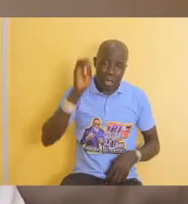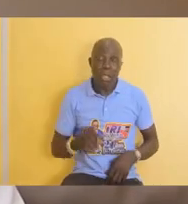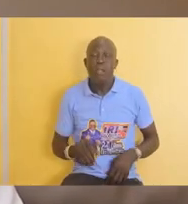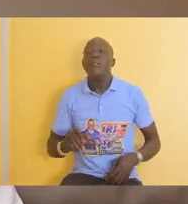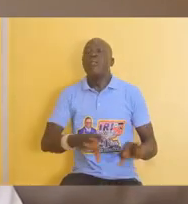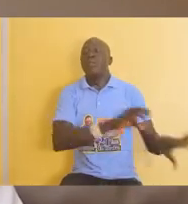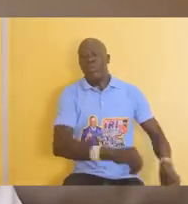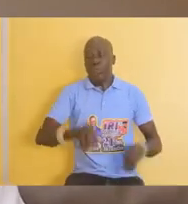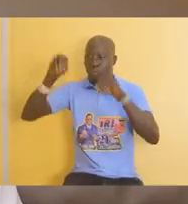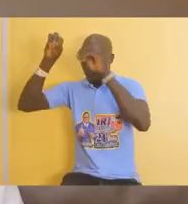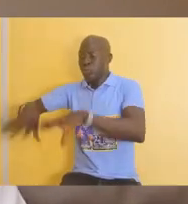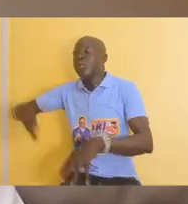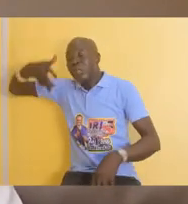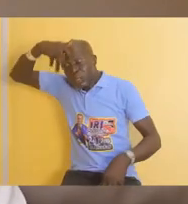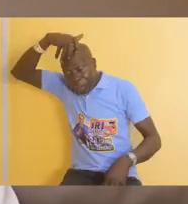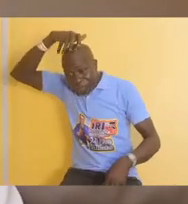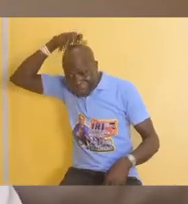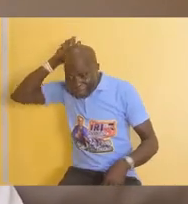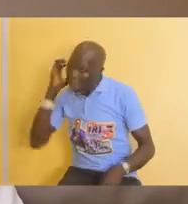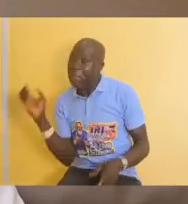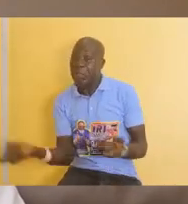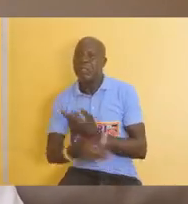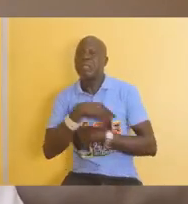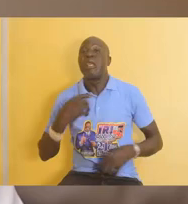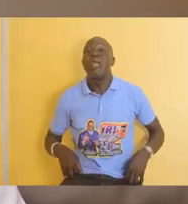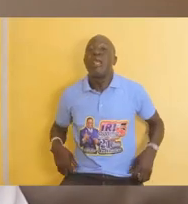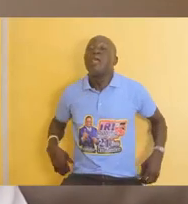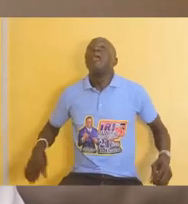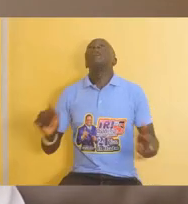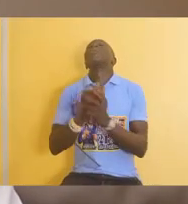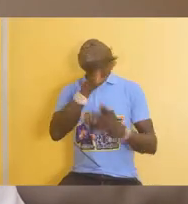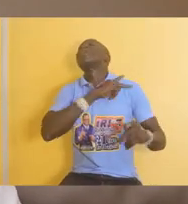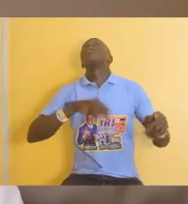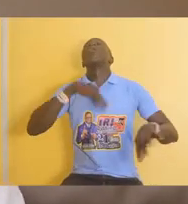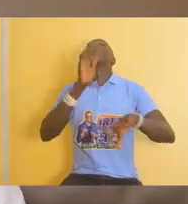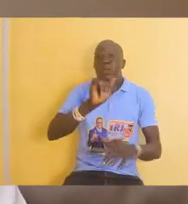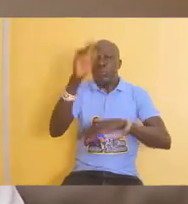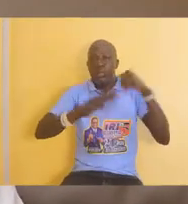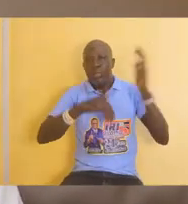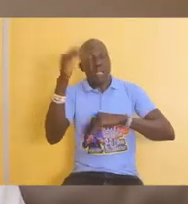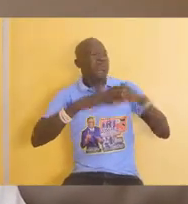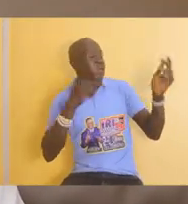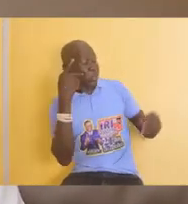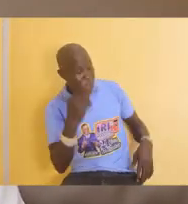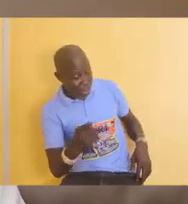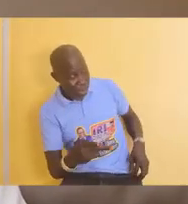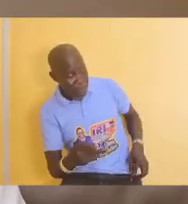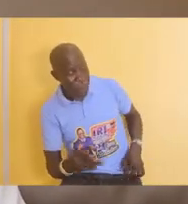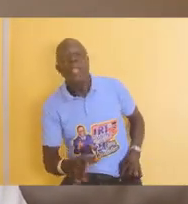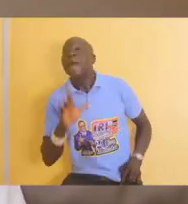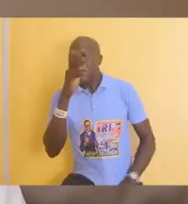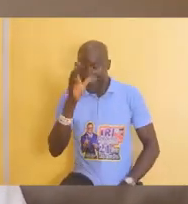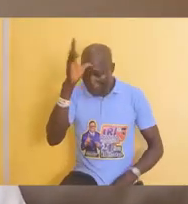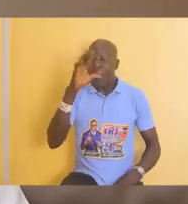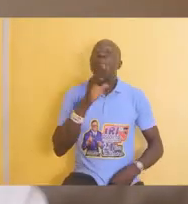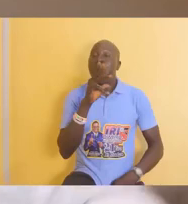Mouth and they cannot affect me. For me to be with them and still in that same home without them seeing mommy and